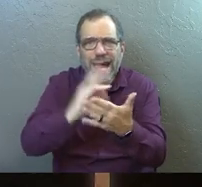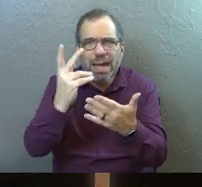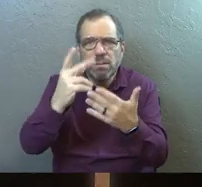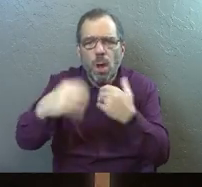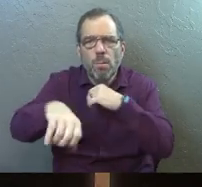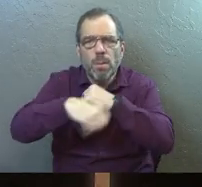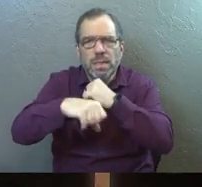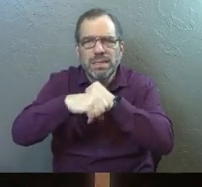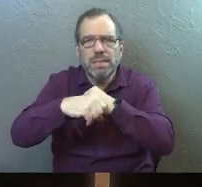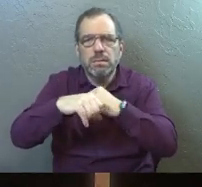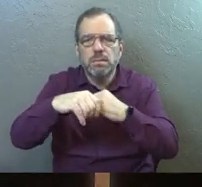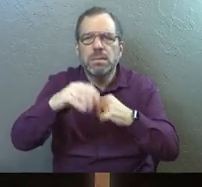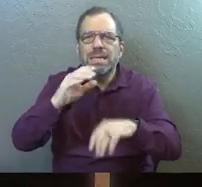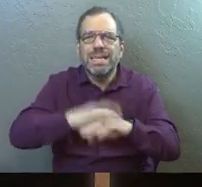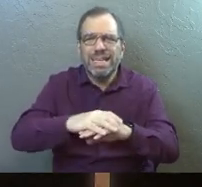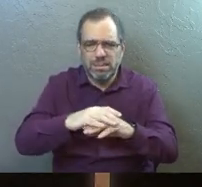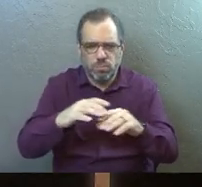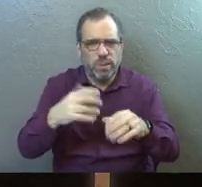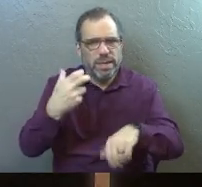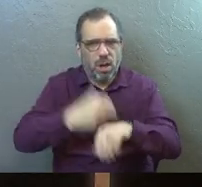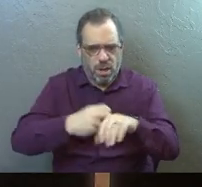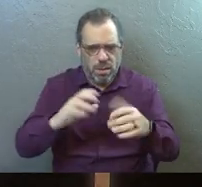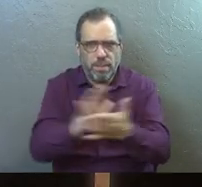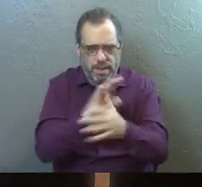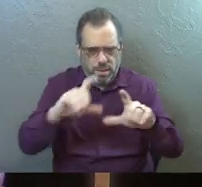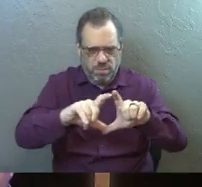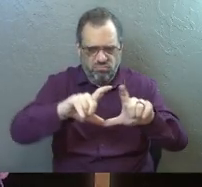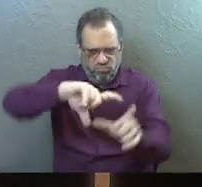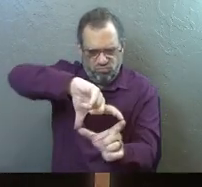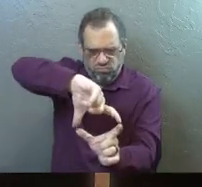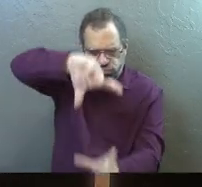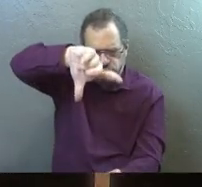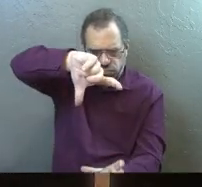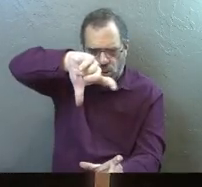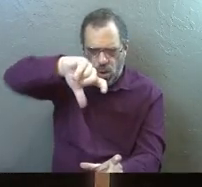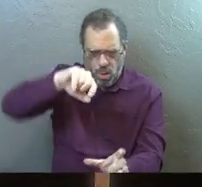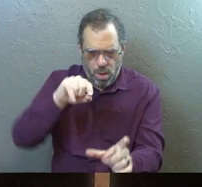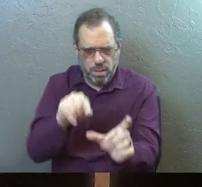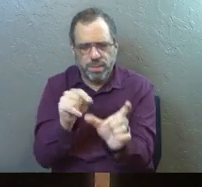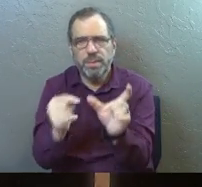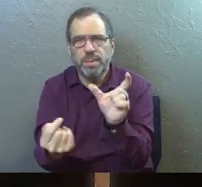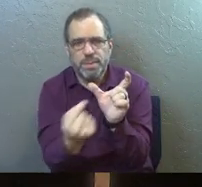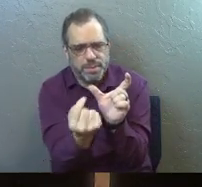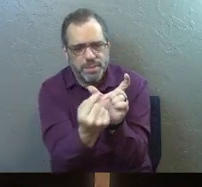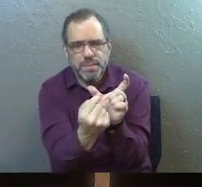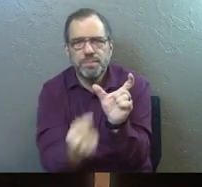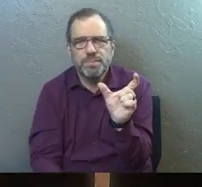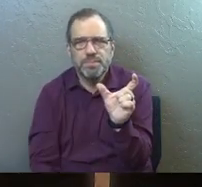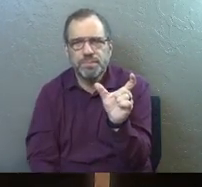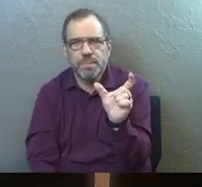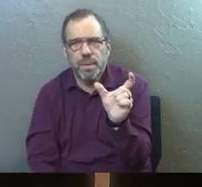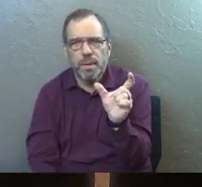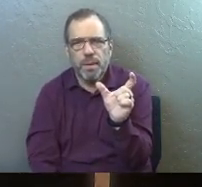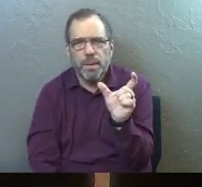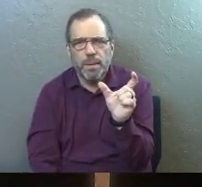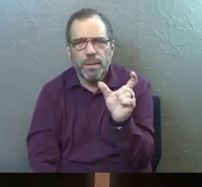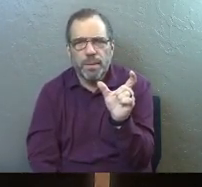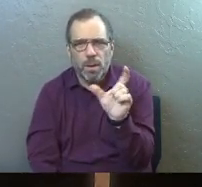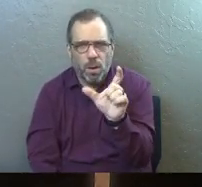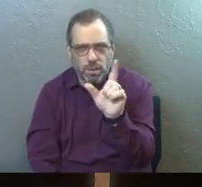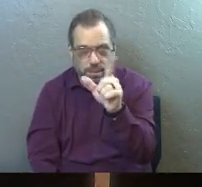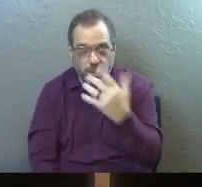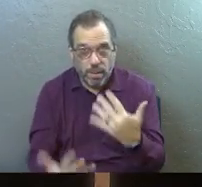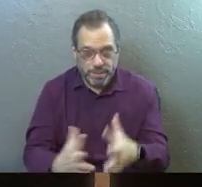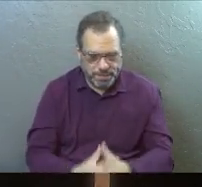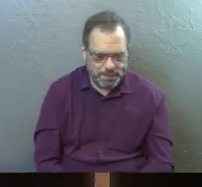There's an insert. It's cardstock. And there's a spot for you on there. I'll just give you a second